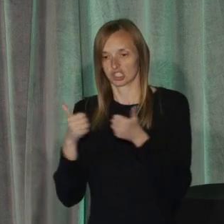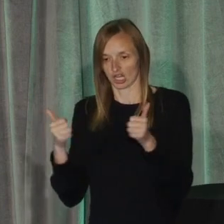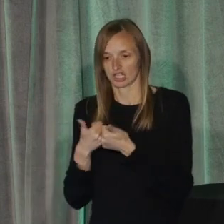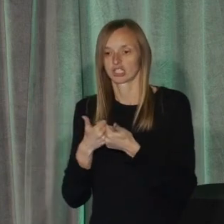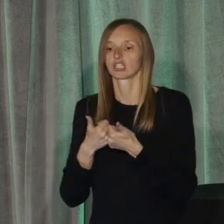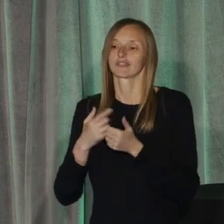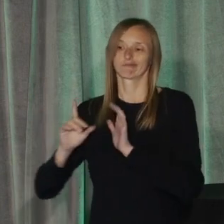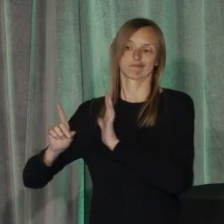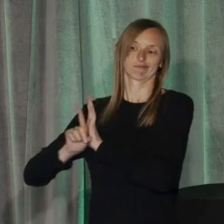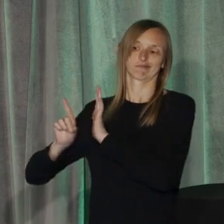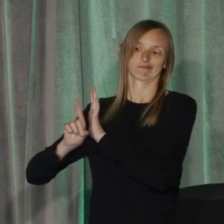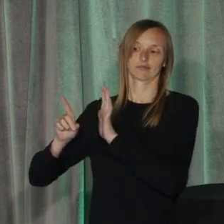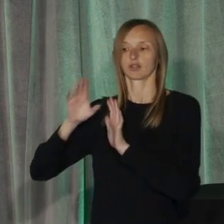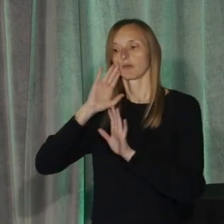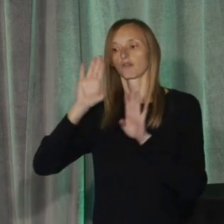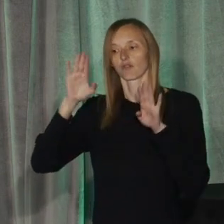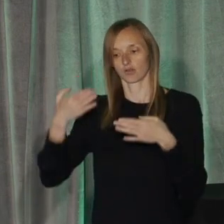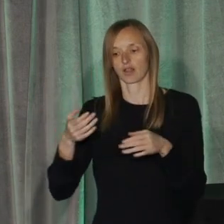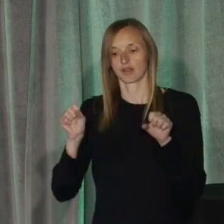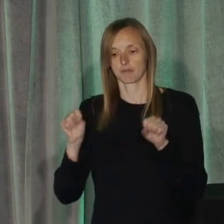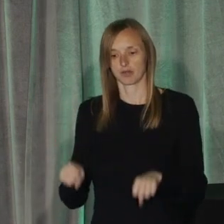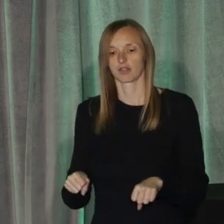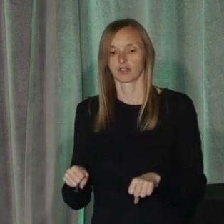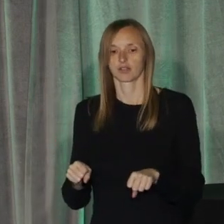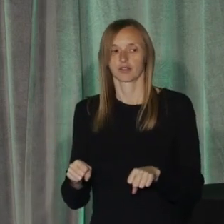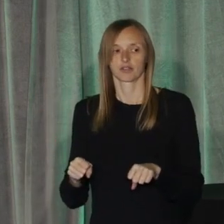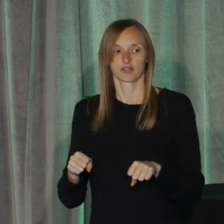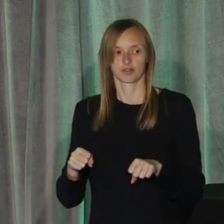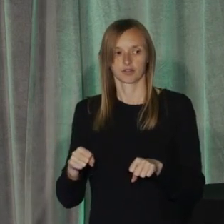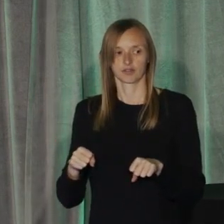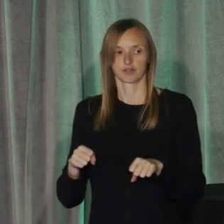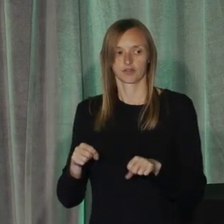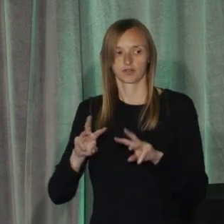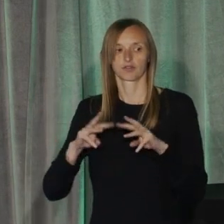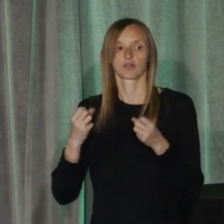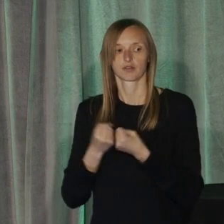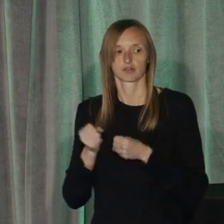are focusing, we will be educating through workshop and try to